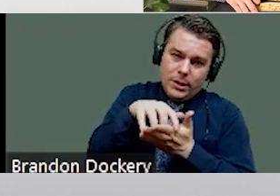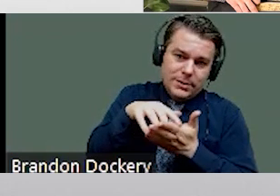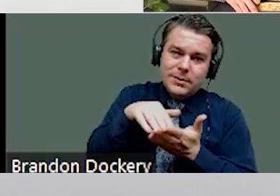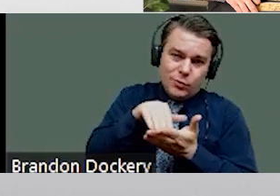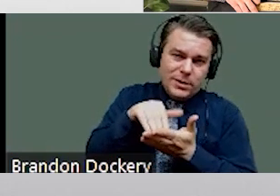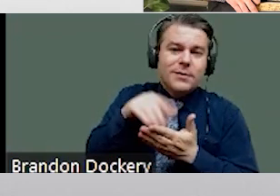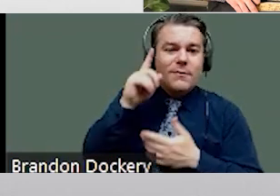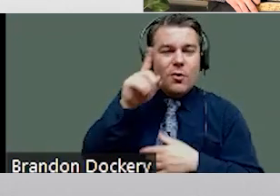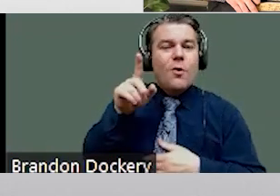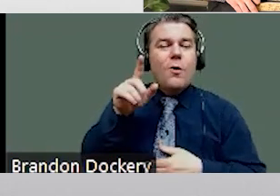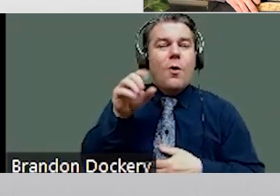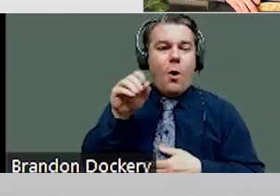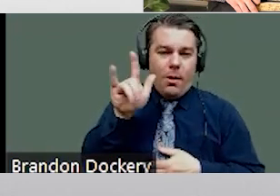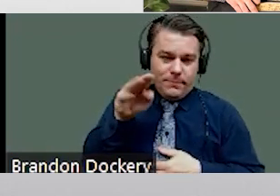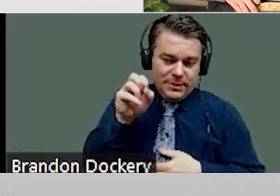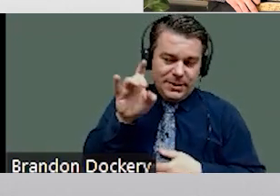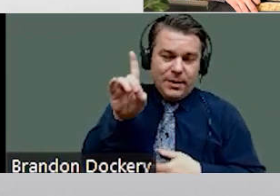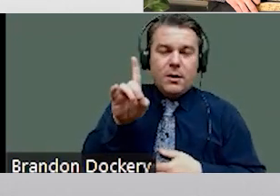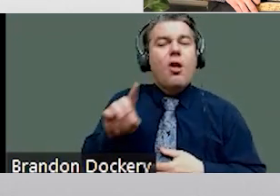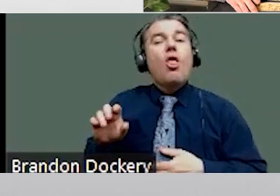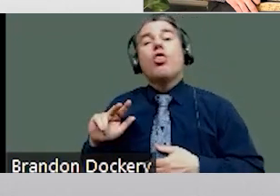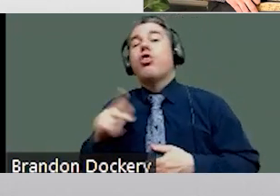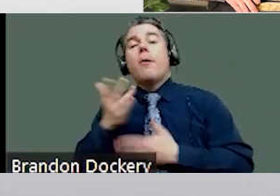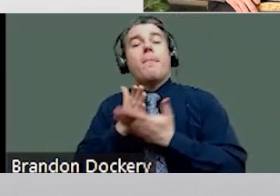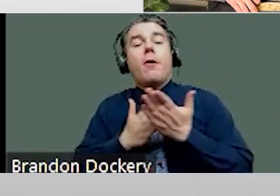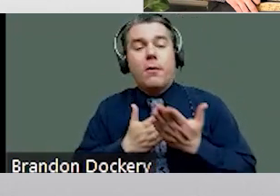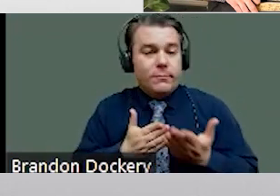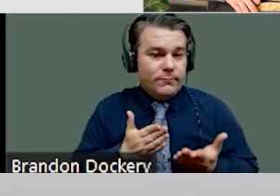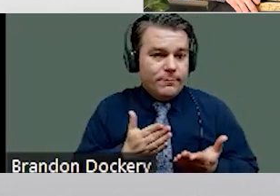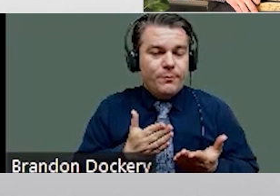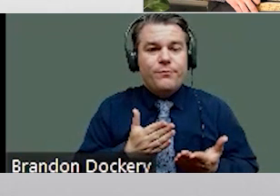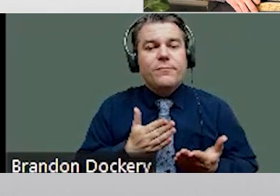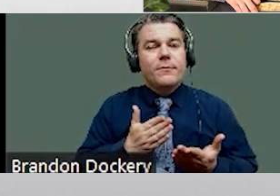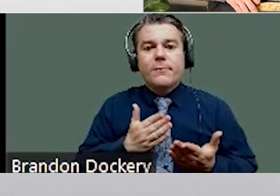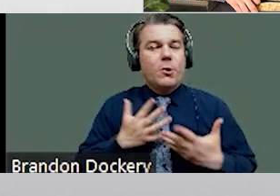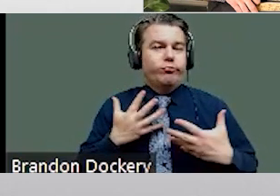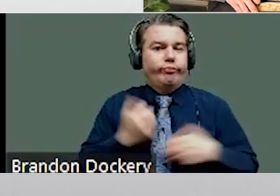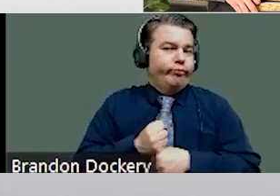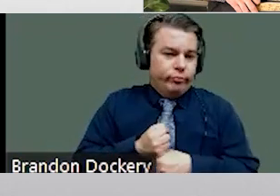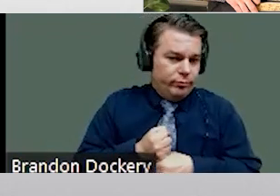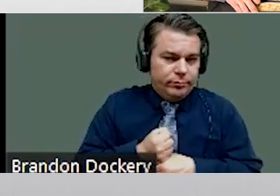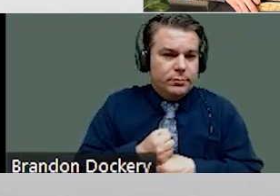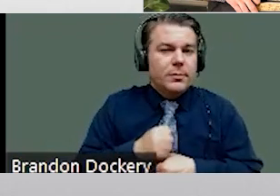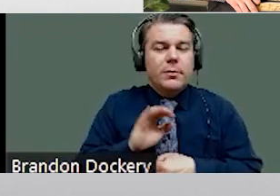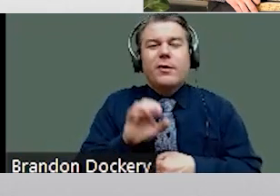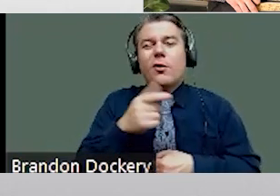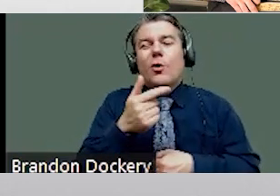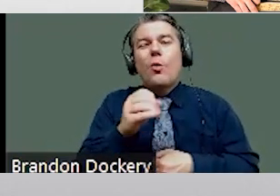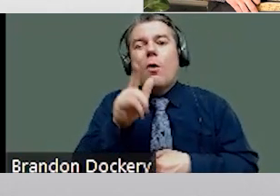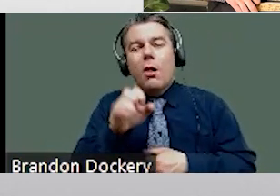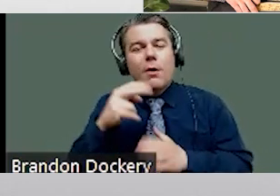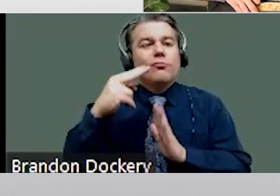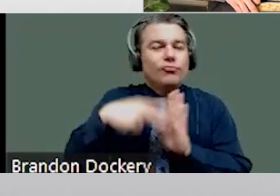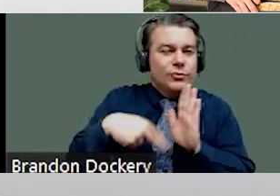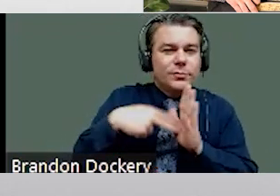Olmstead. And then the third part of the Olmstead Supreme Court decision, and this is just, in a nutshell, you can Google and